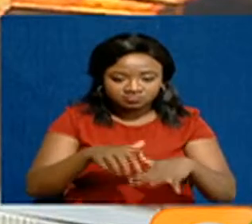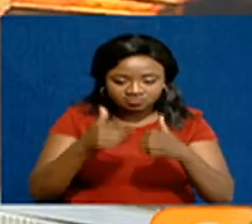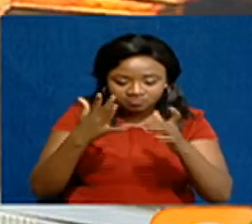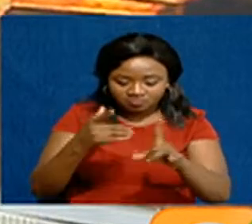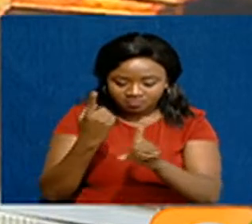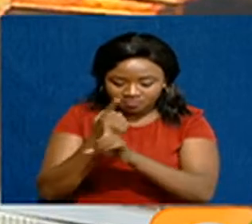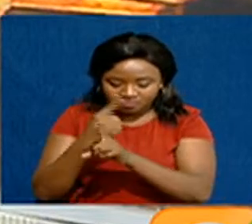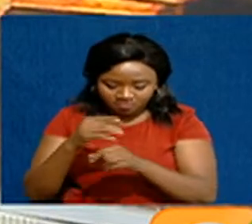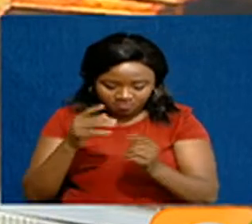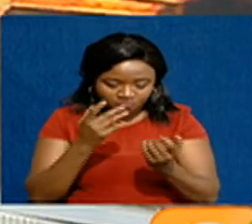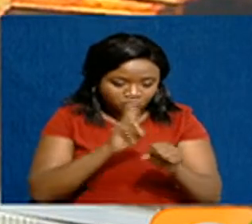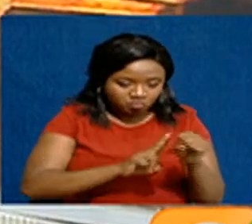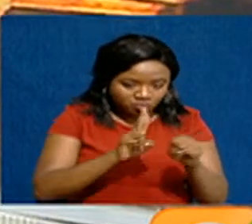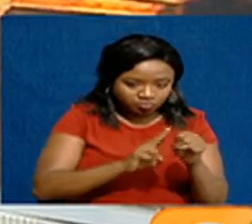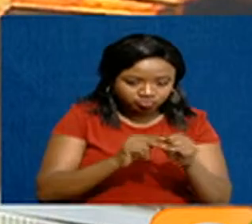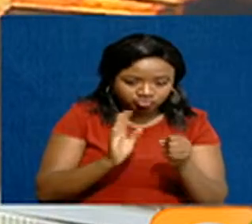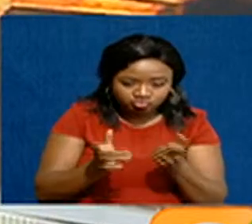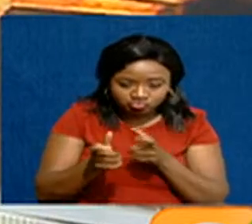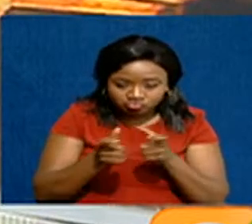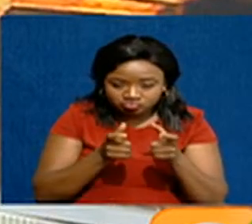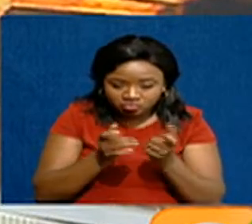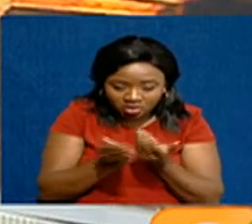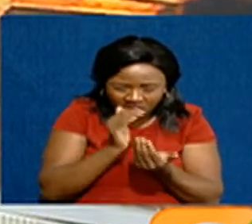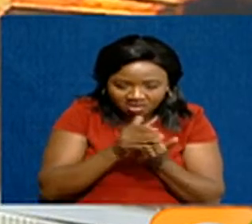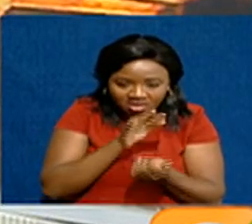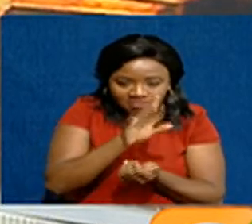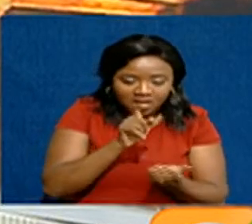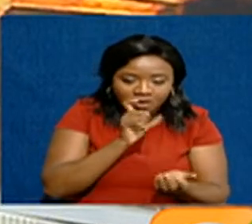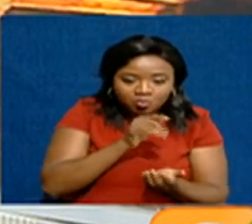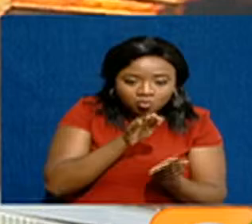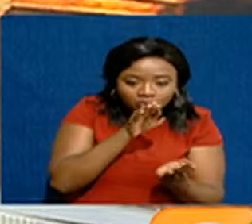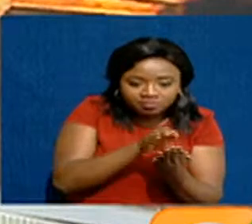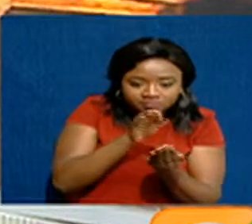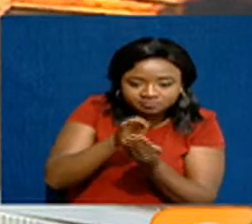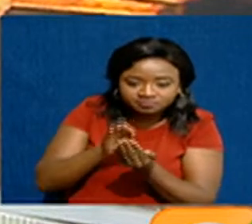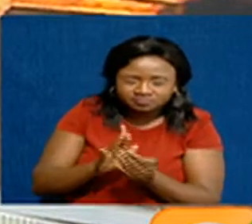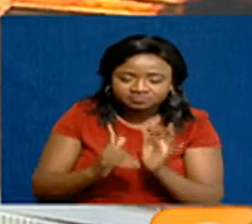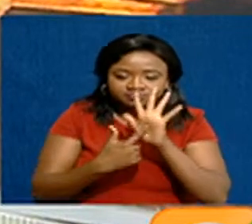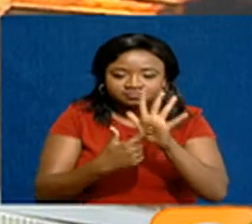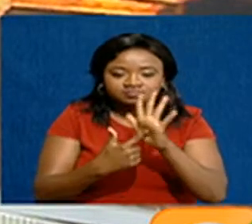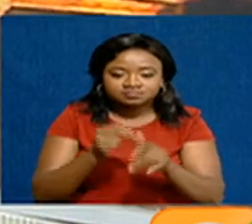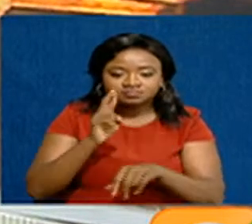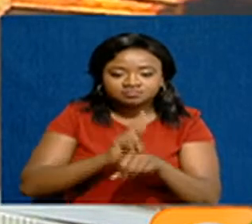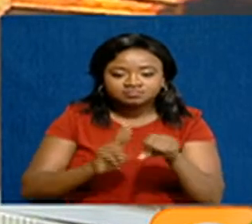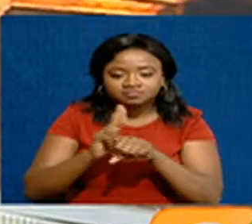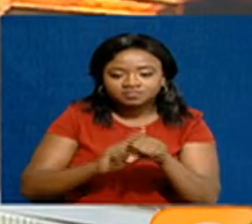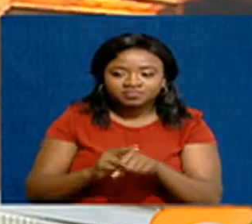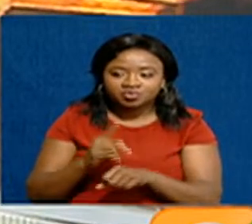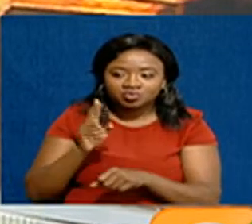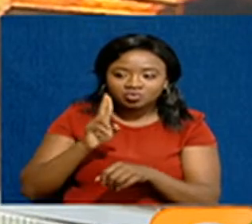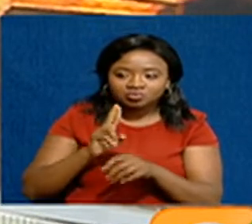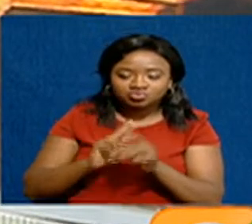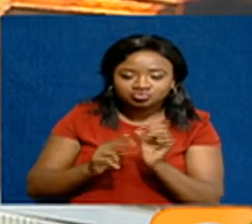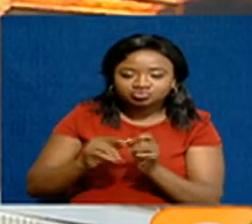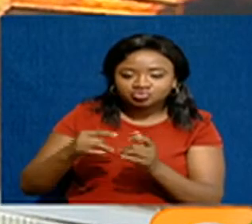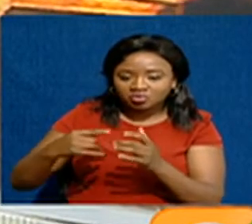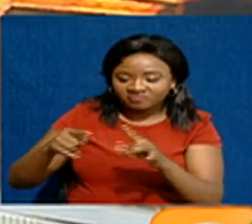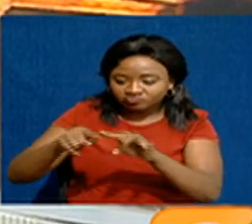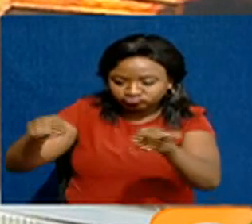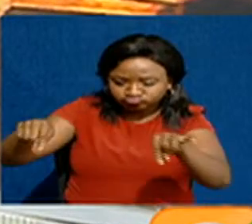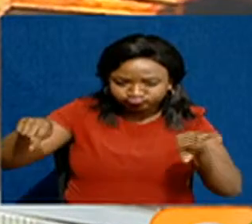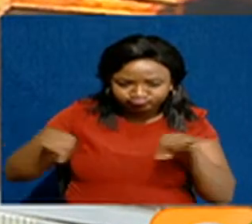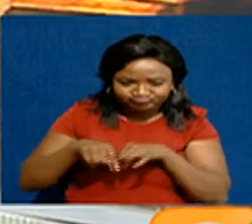methods to brood their chicks. One of those methods entails the use of flameless or fireless